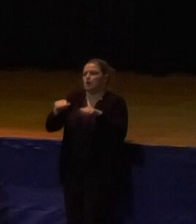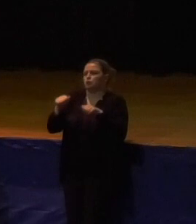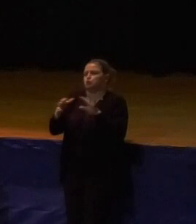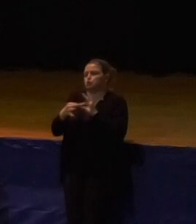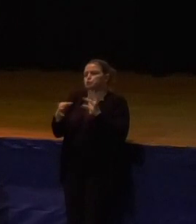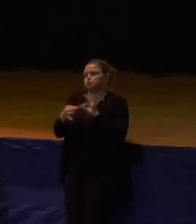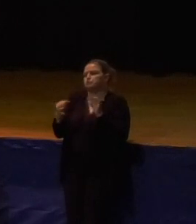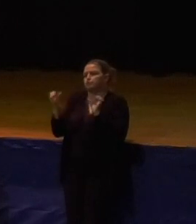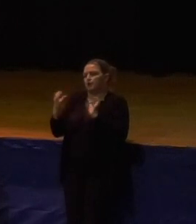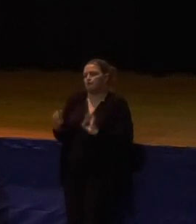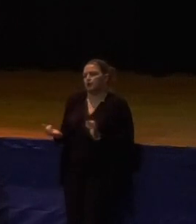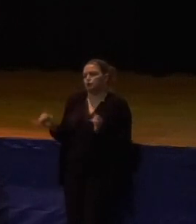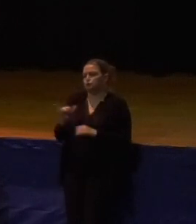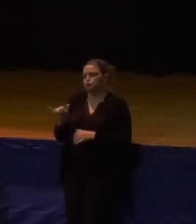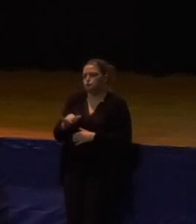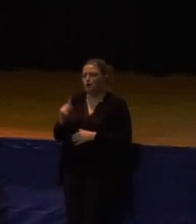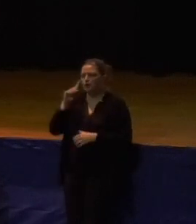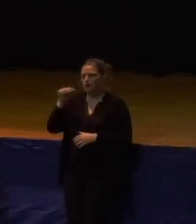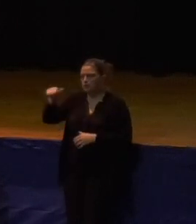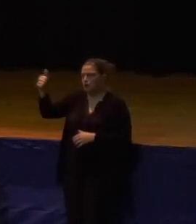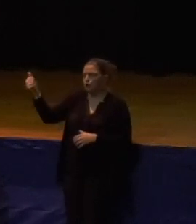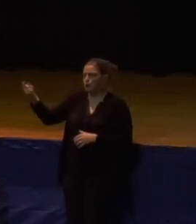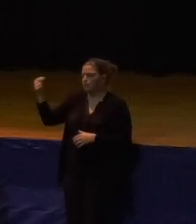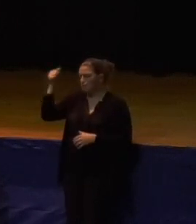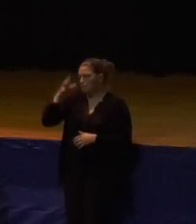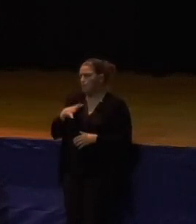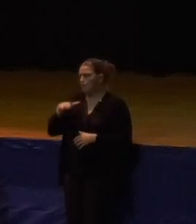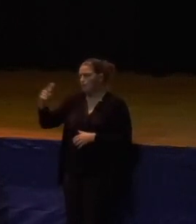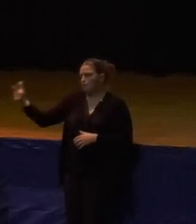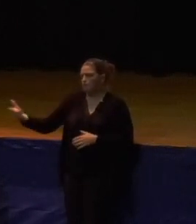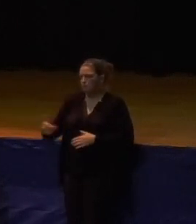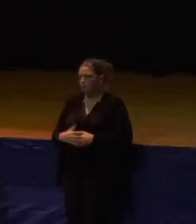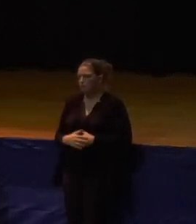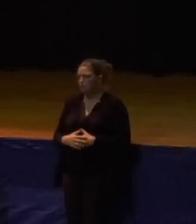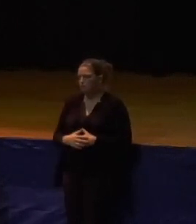here tonight. I think this gentleman was next.